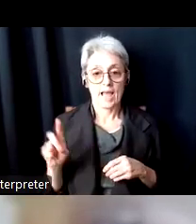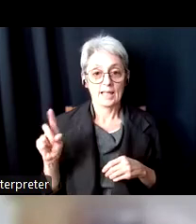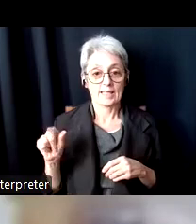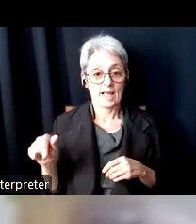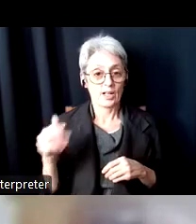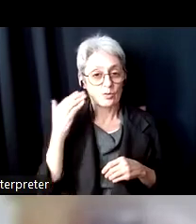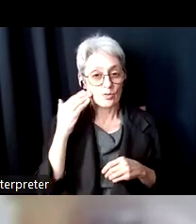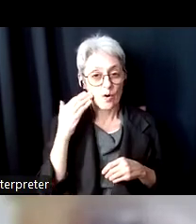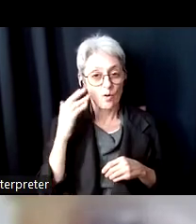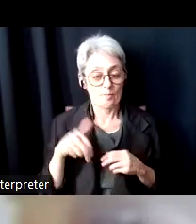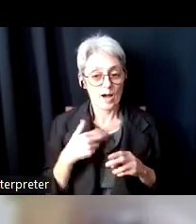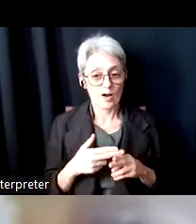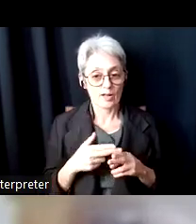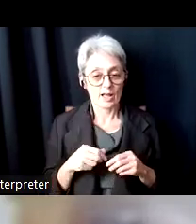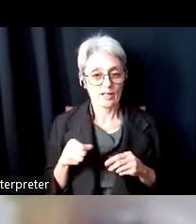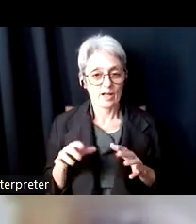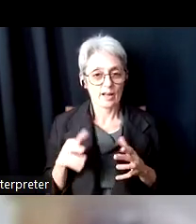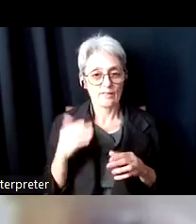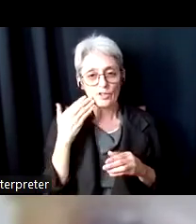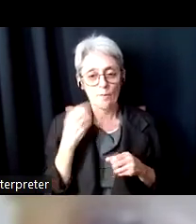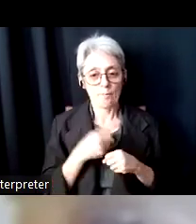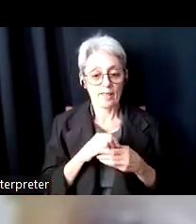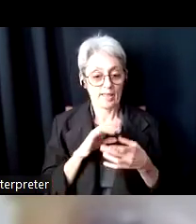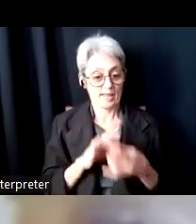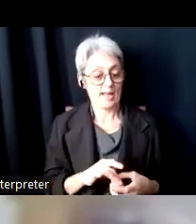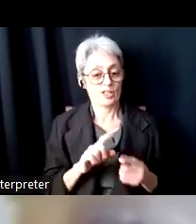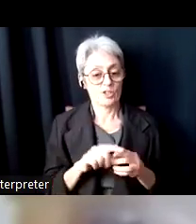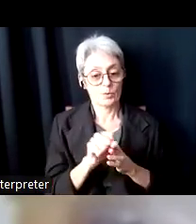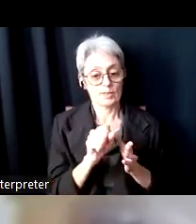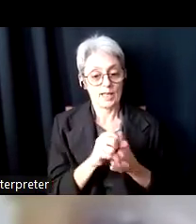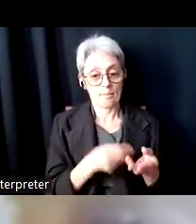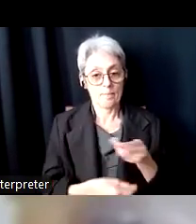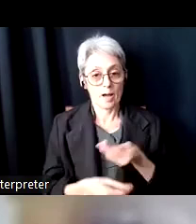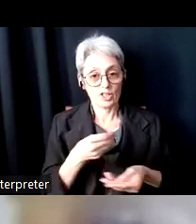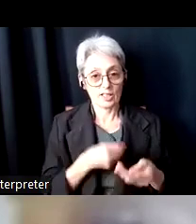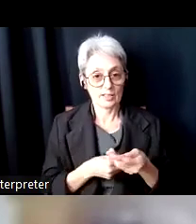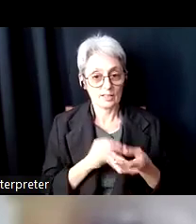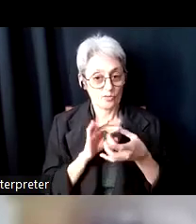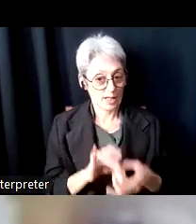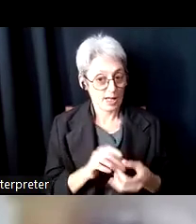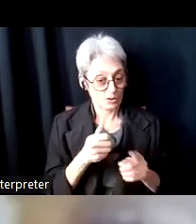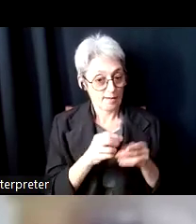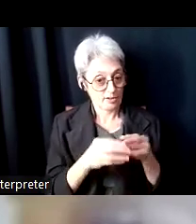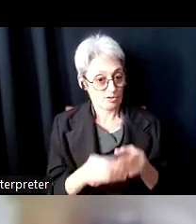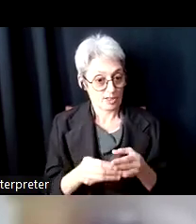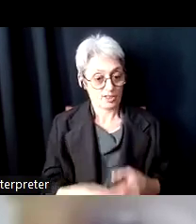could, make that connection to state budgets related to self-direction.